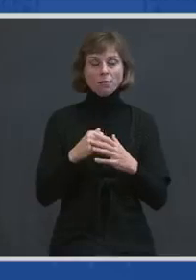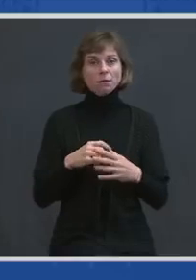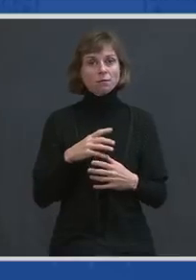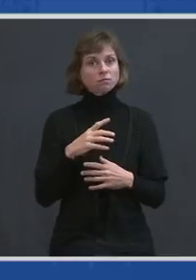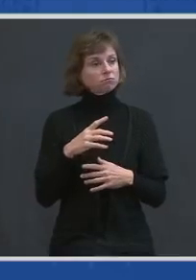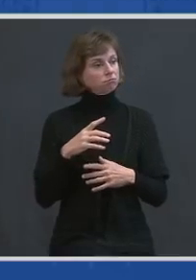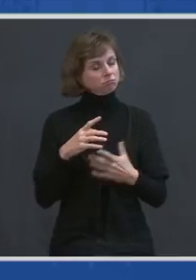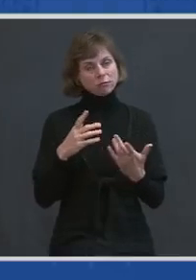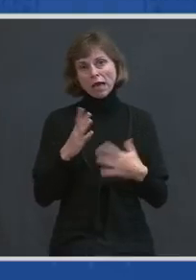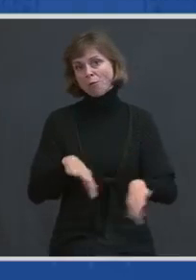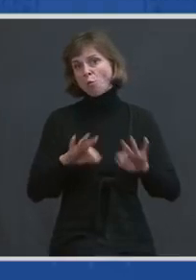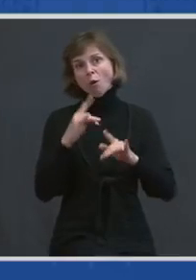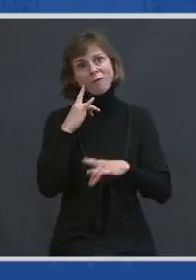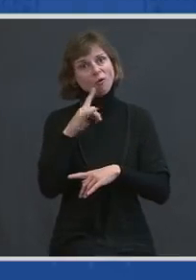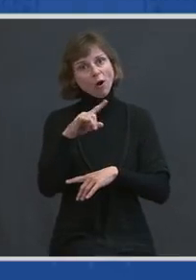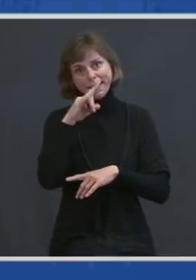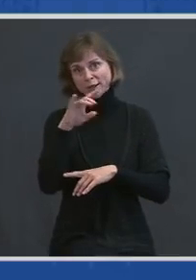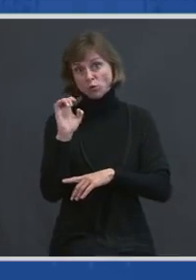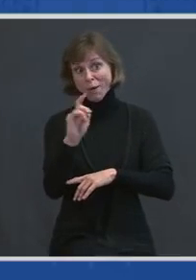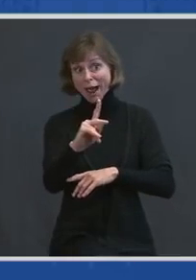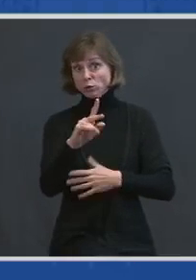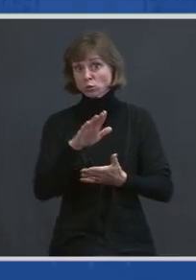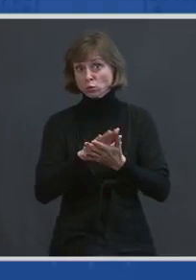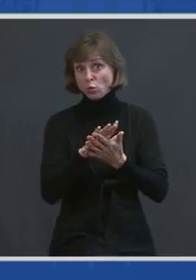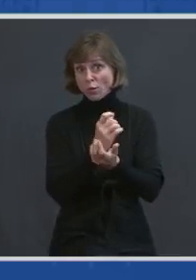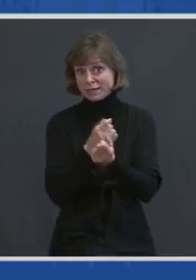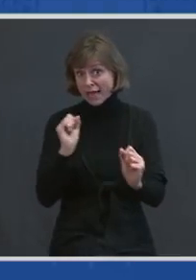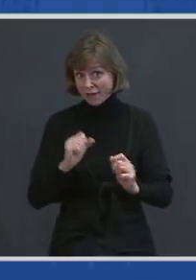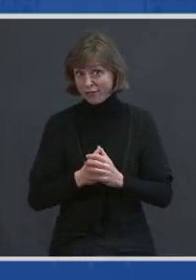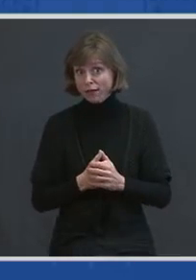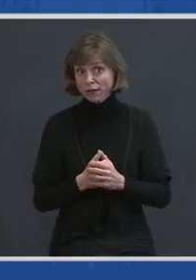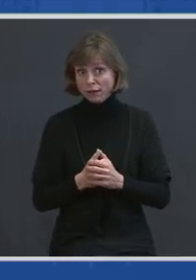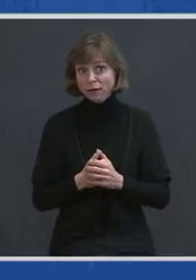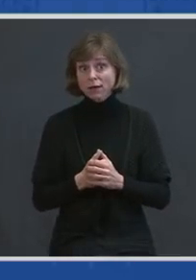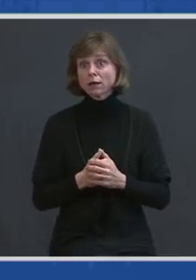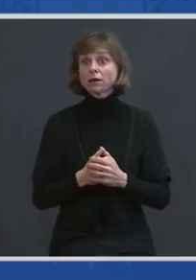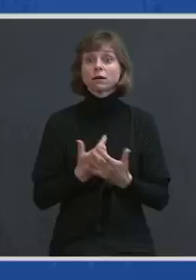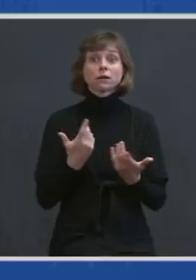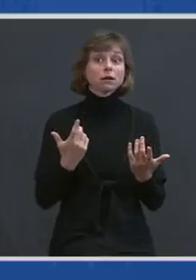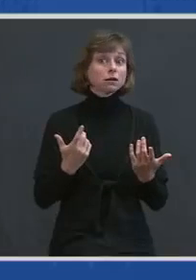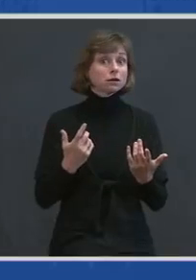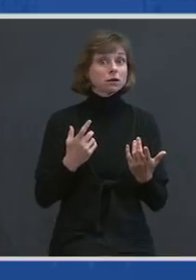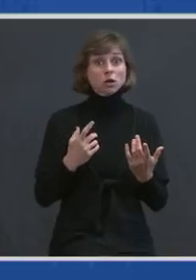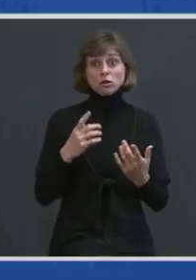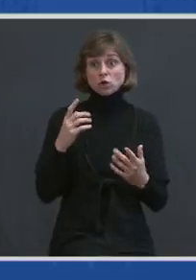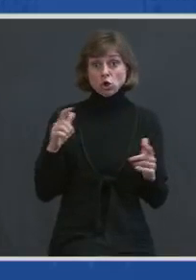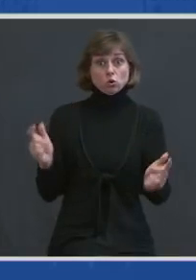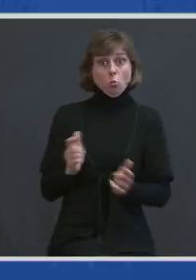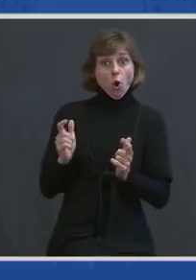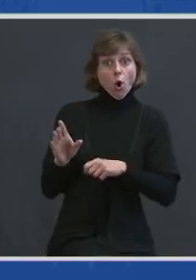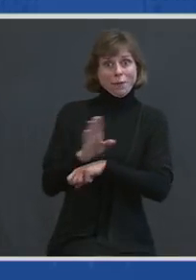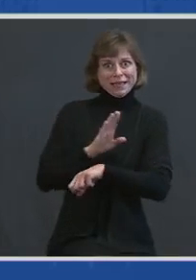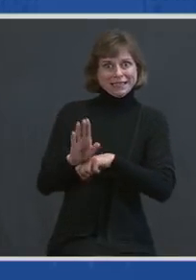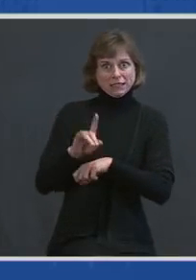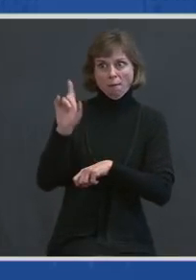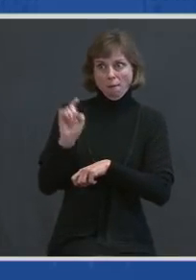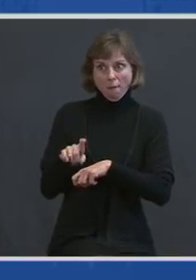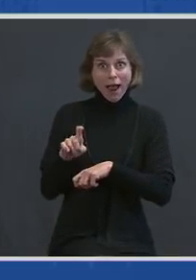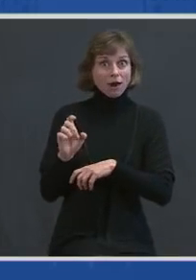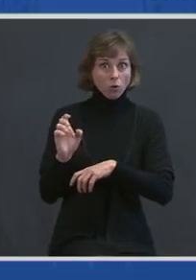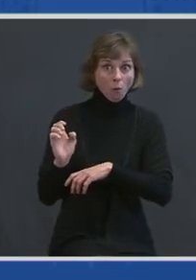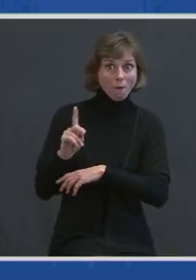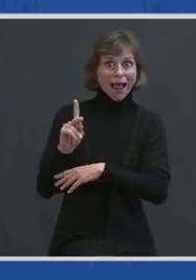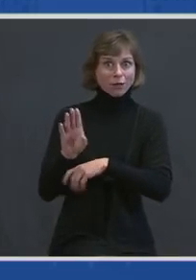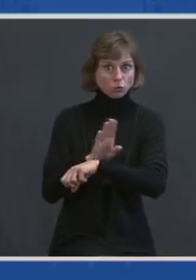safely. It is also getting a lifeline to small businesses, many of whom, 400,000, have gone under,